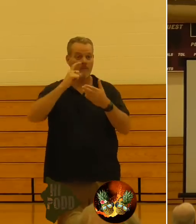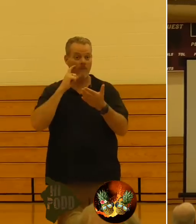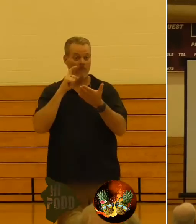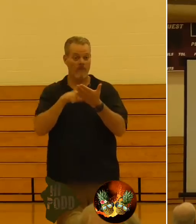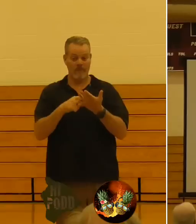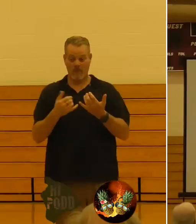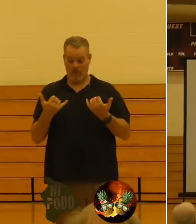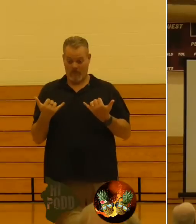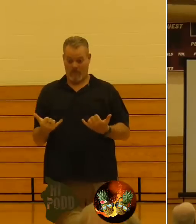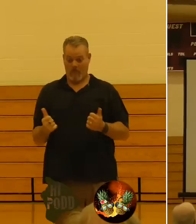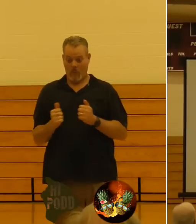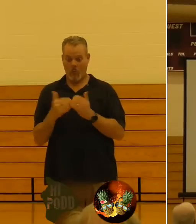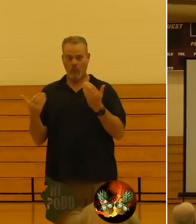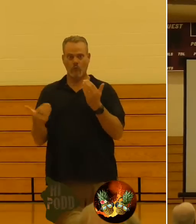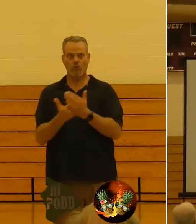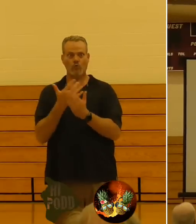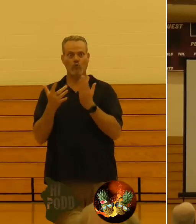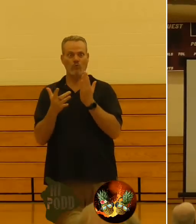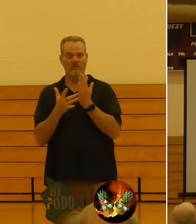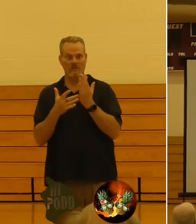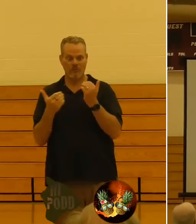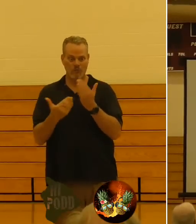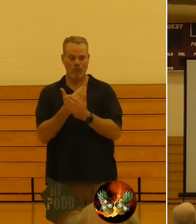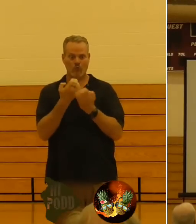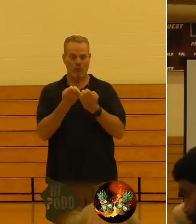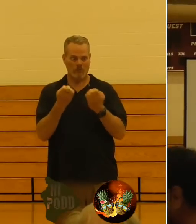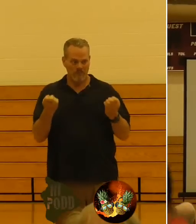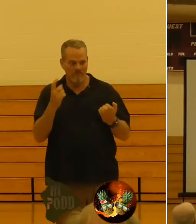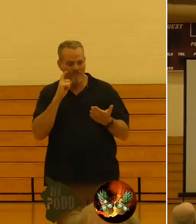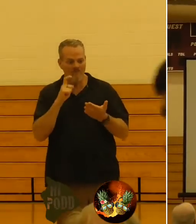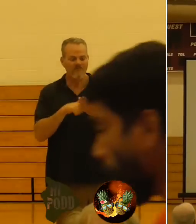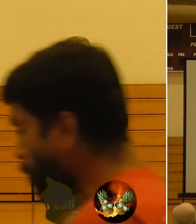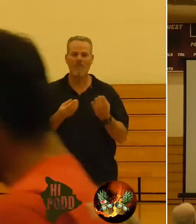filtering, we're still recording more events now.